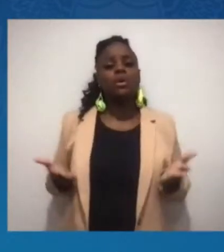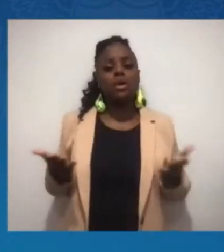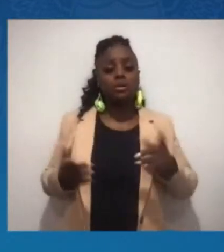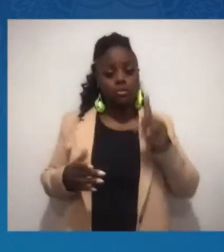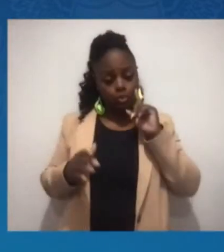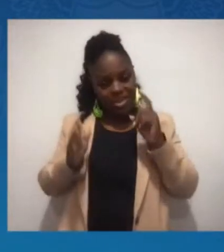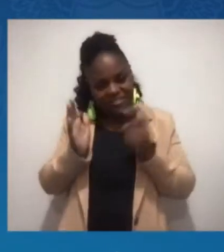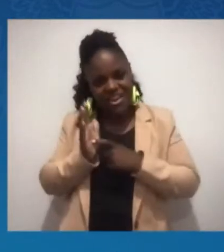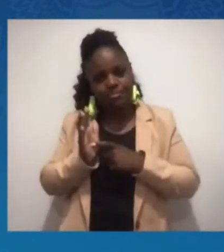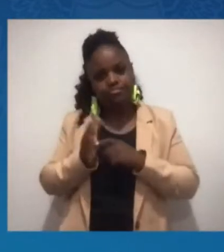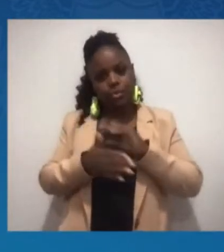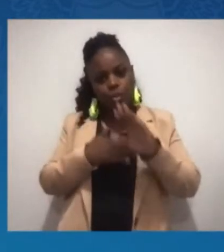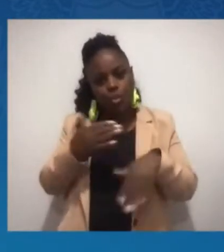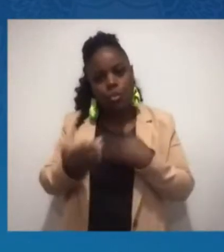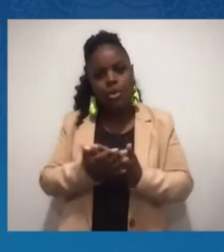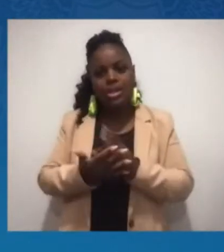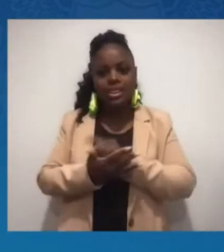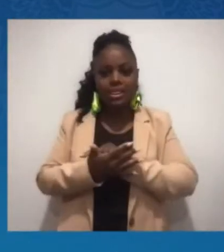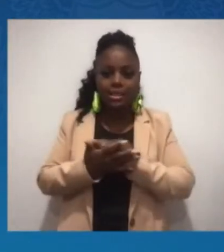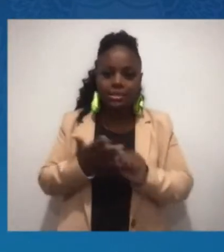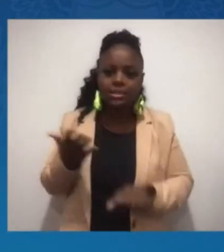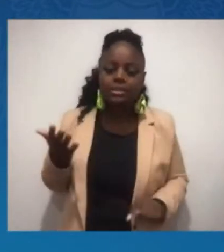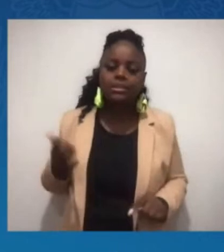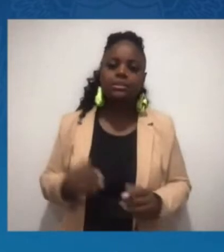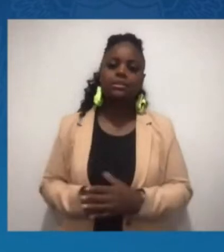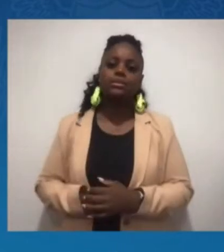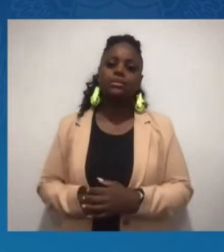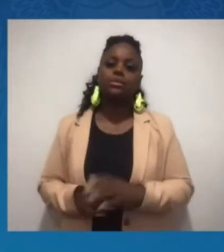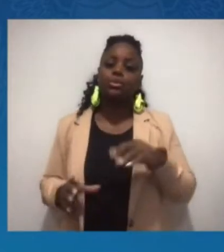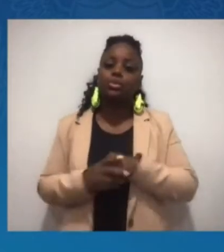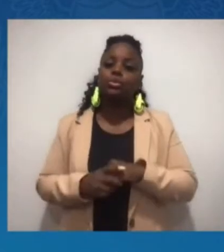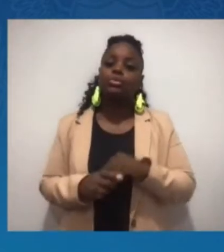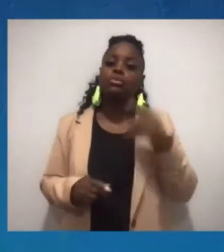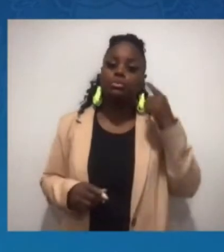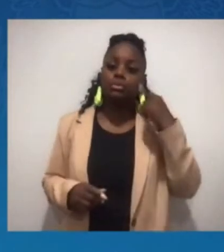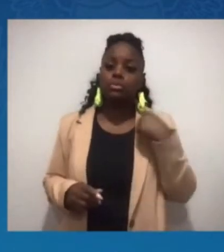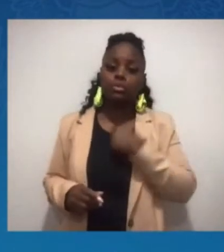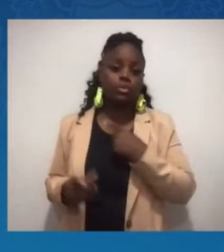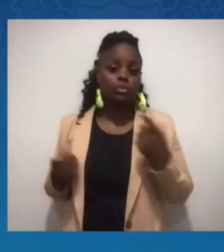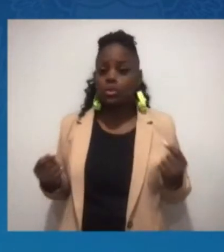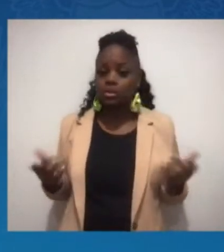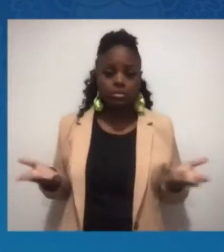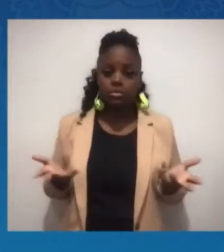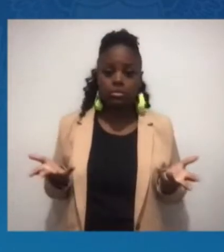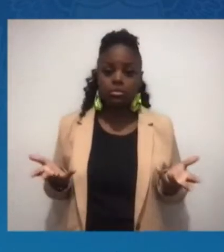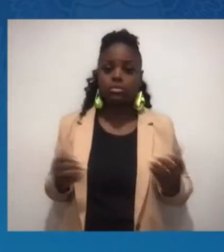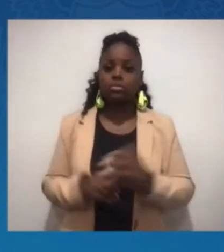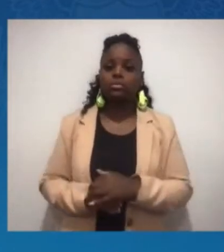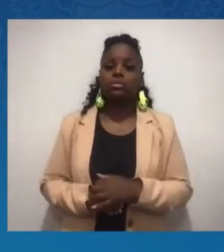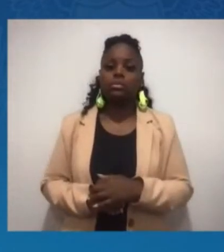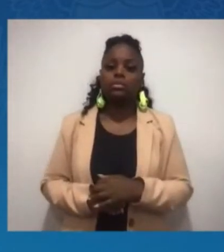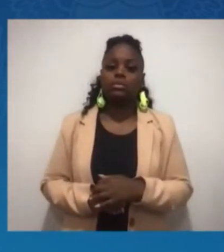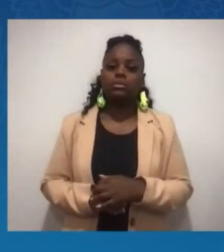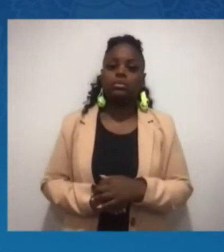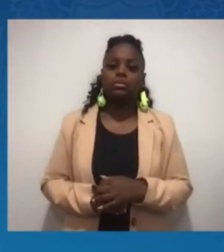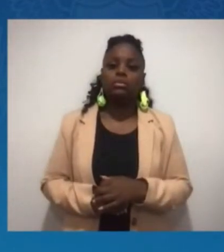issues, including what we've done recently, which is to encourage a designation for hospitals,